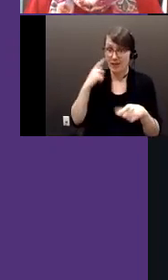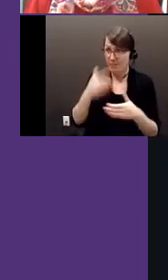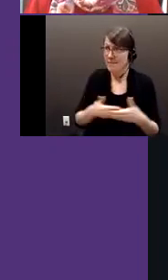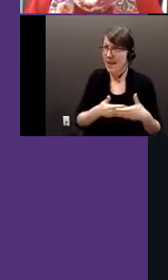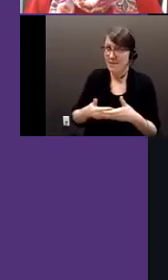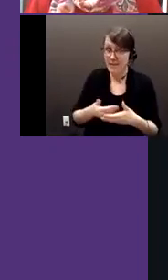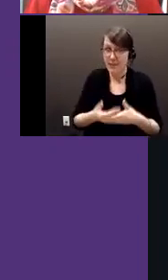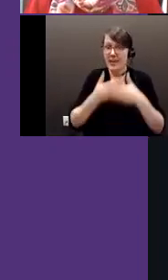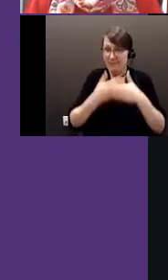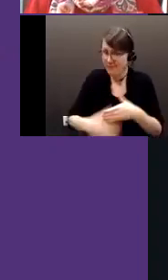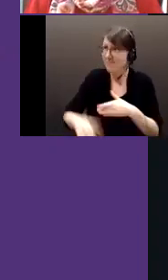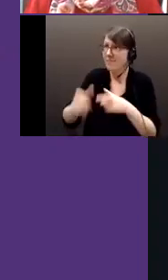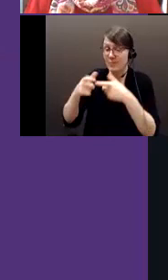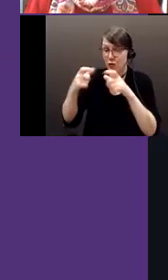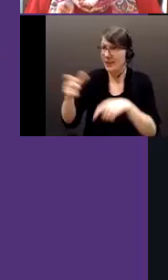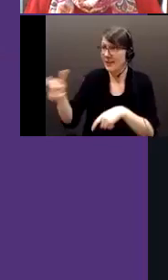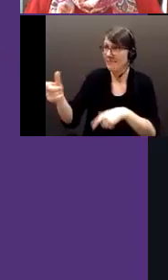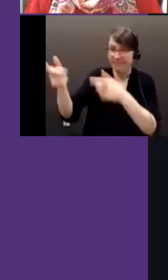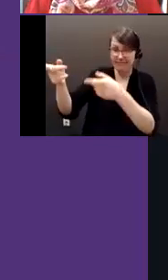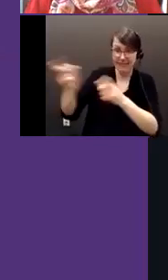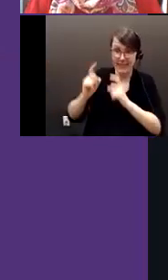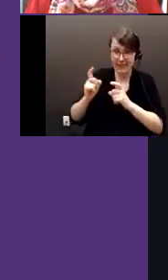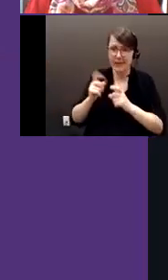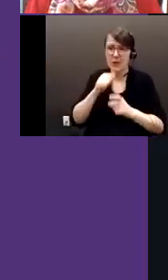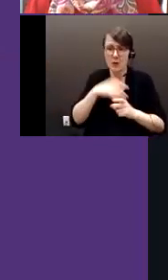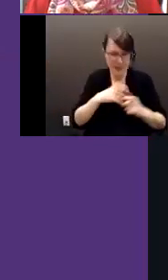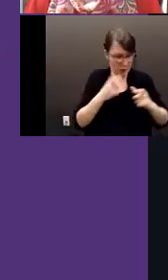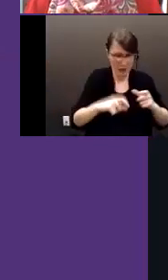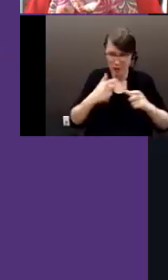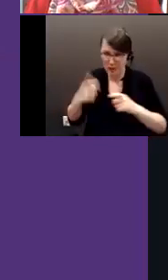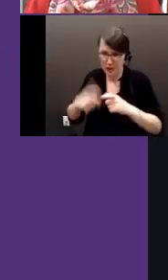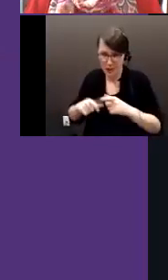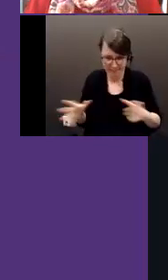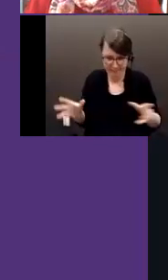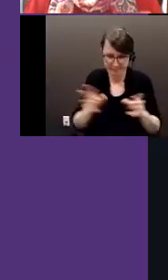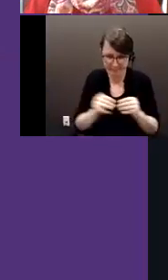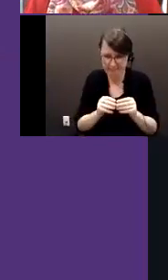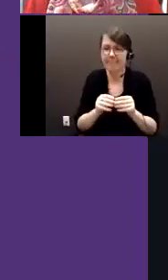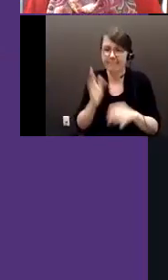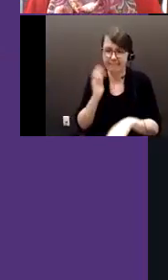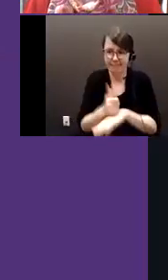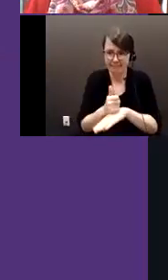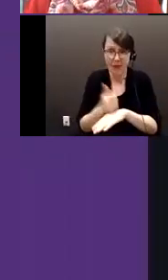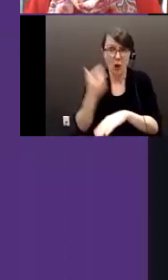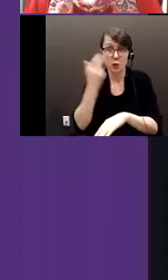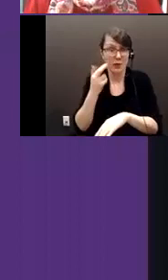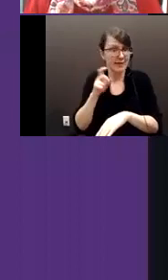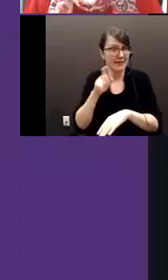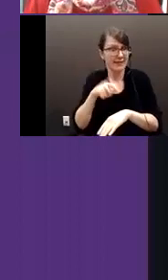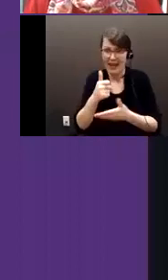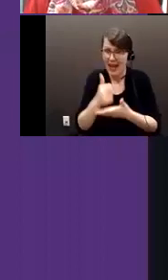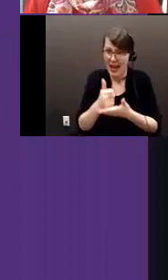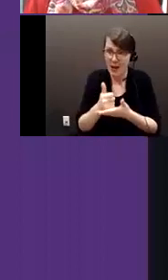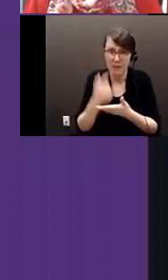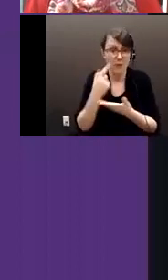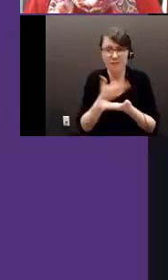for specialized sexual violence services here in Durham region. At that particular time, there was